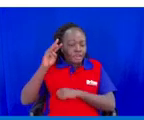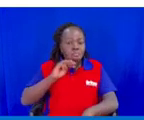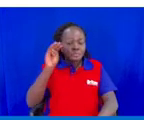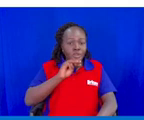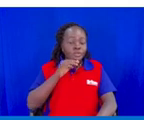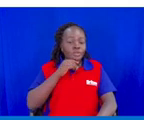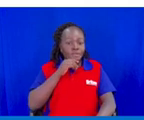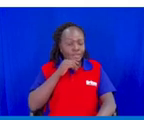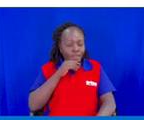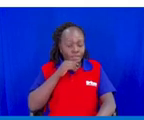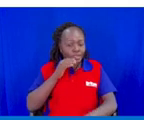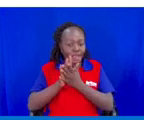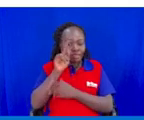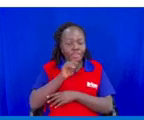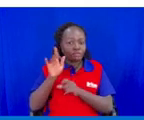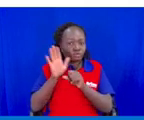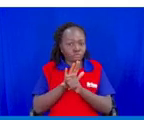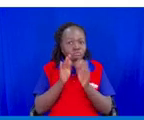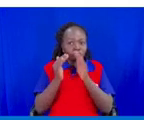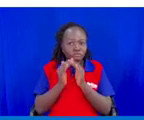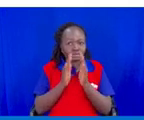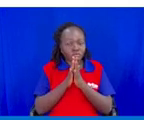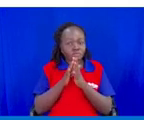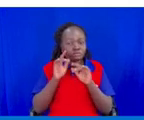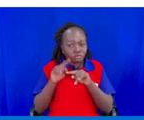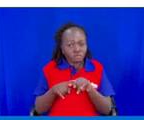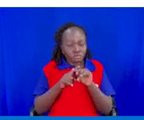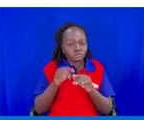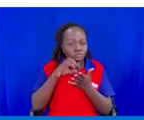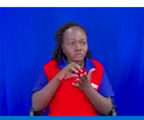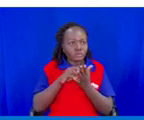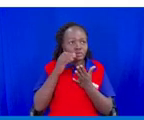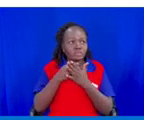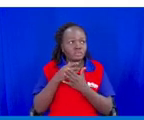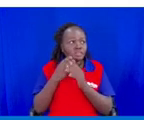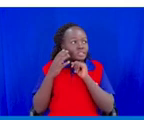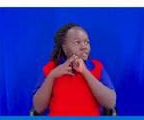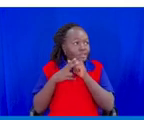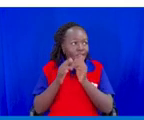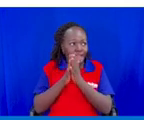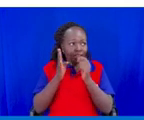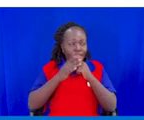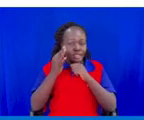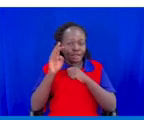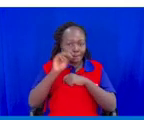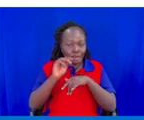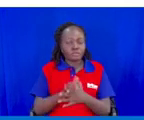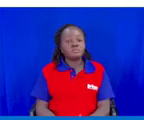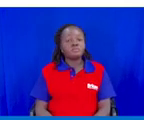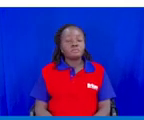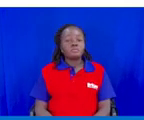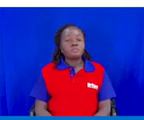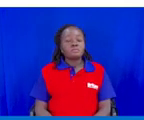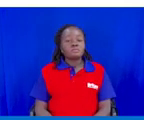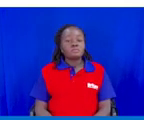and therefore the total equity and liabilities position was close to 793 million.